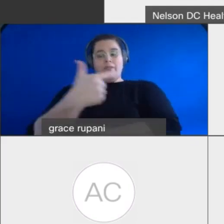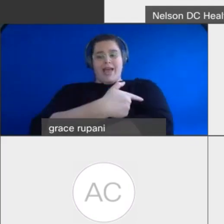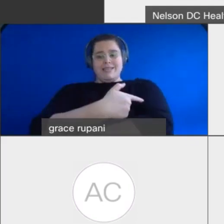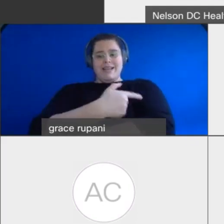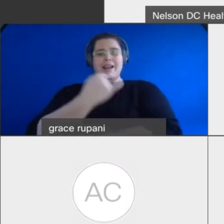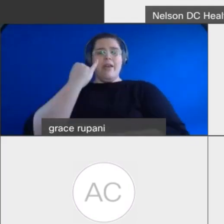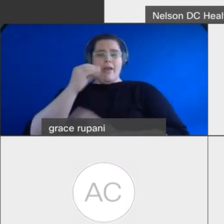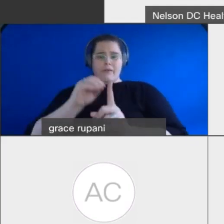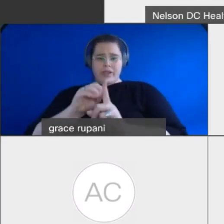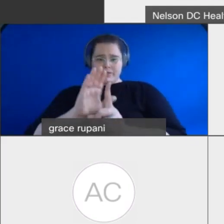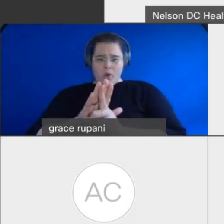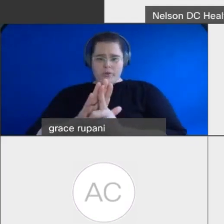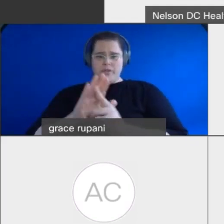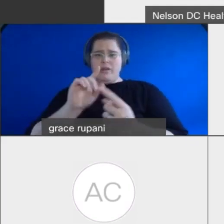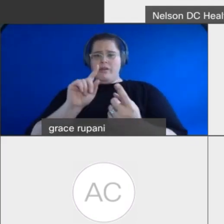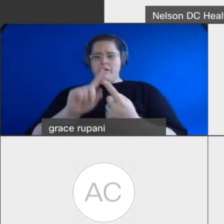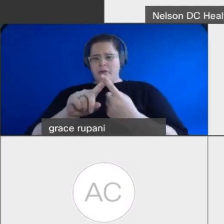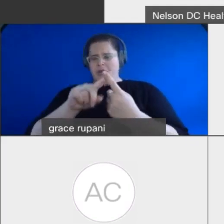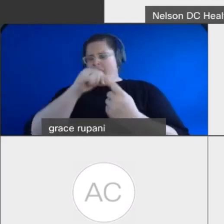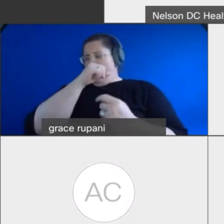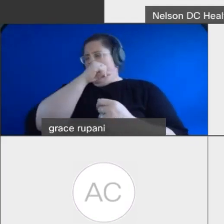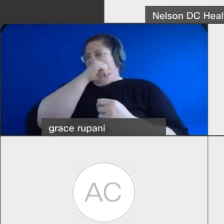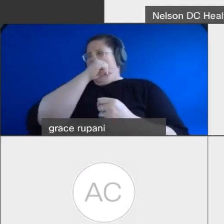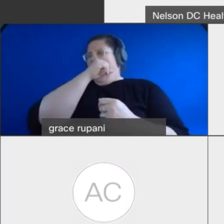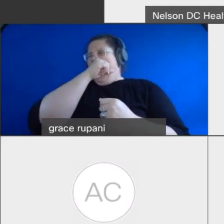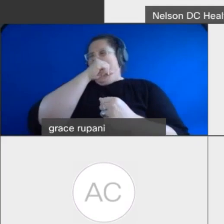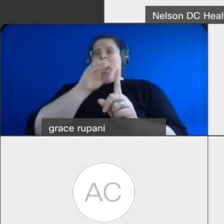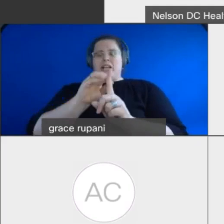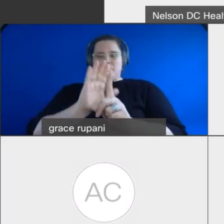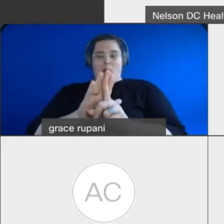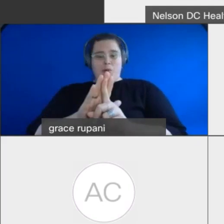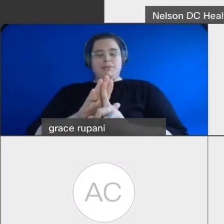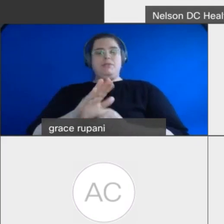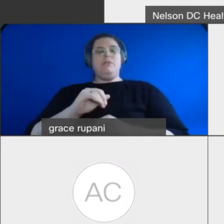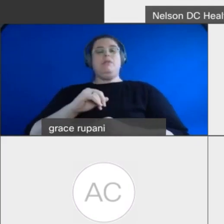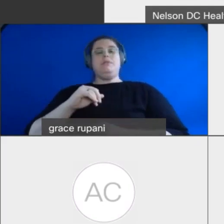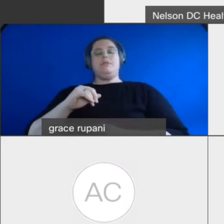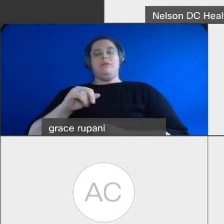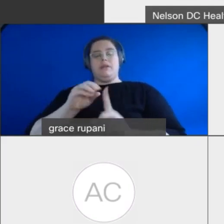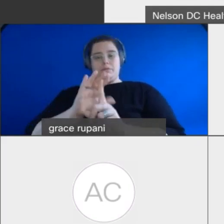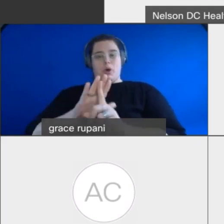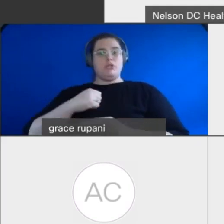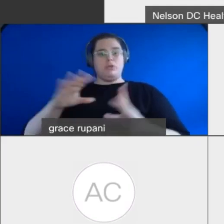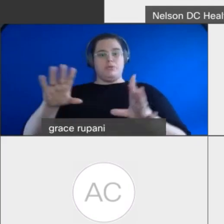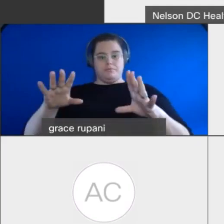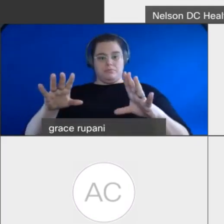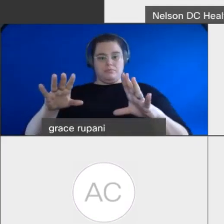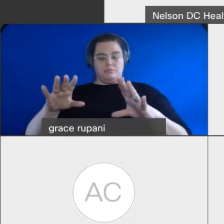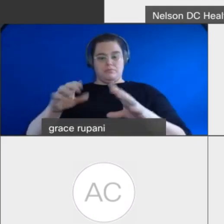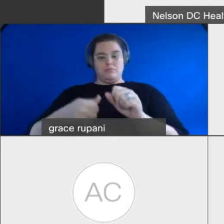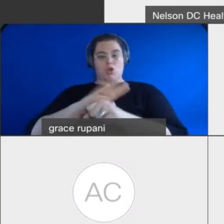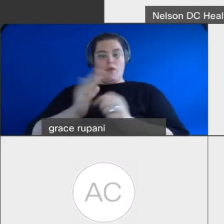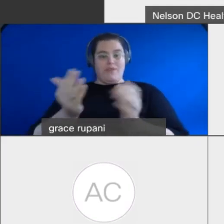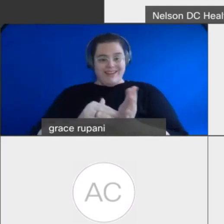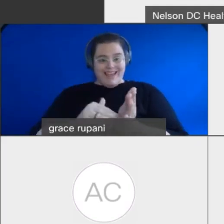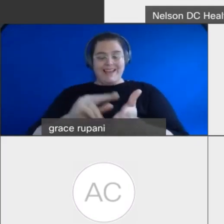the PCR test? Daryl? Yes. So taking the vaccine will not make